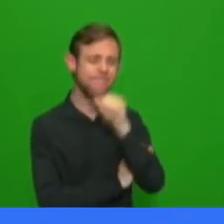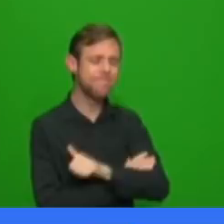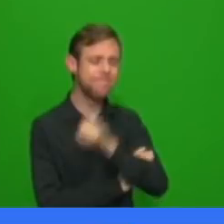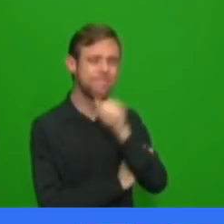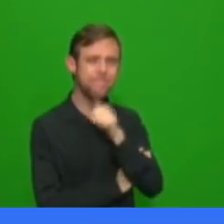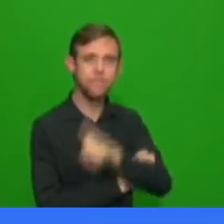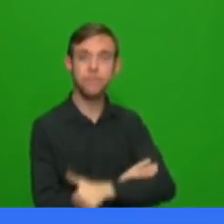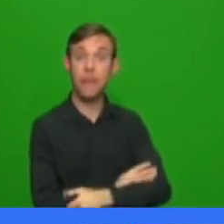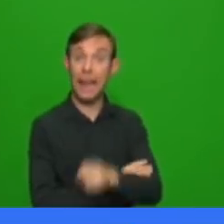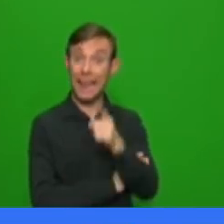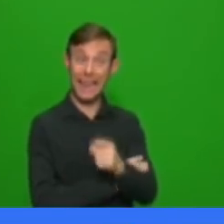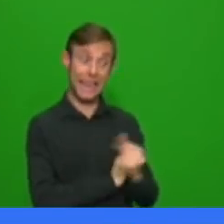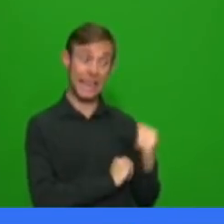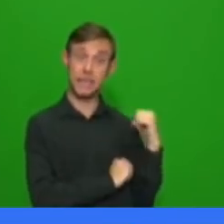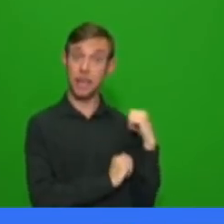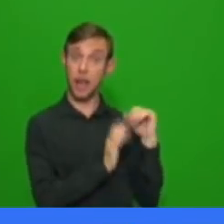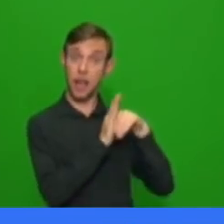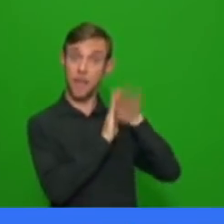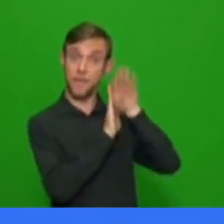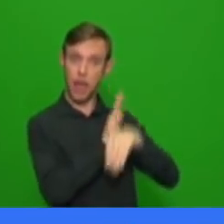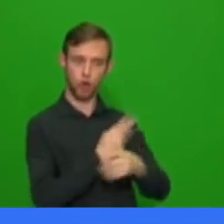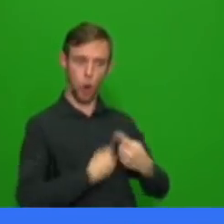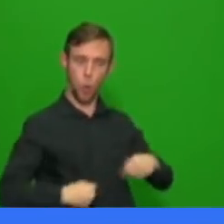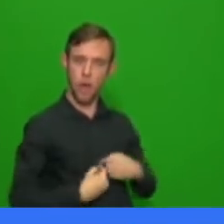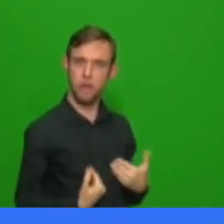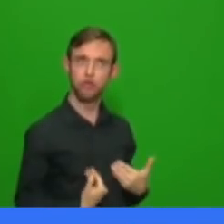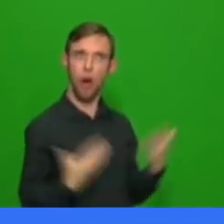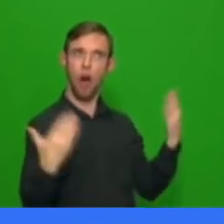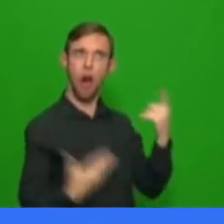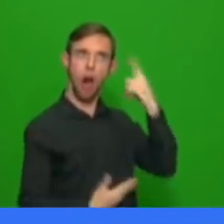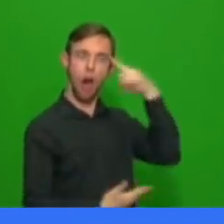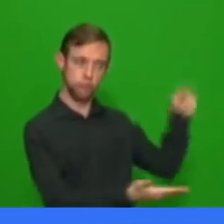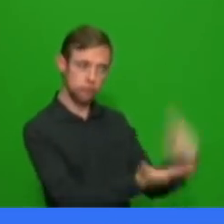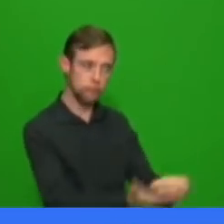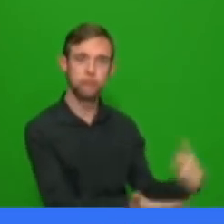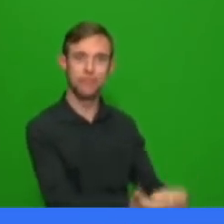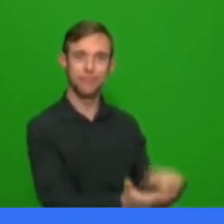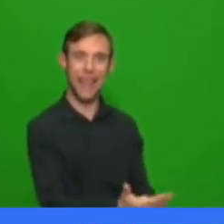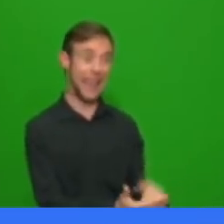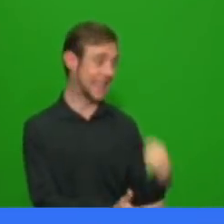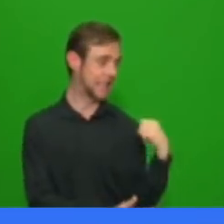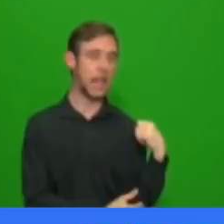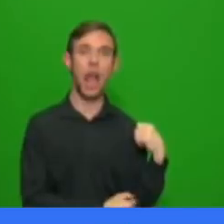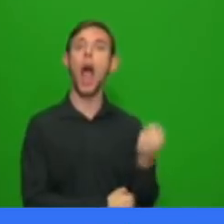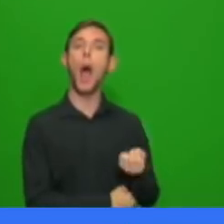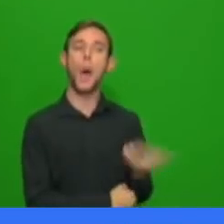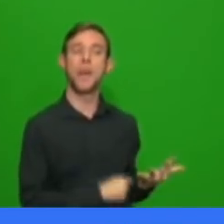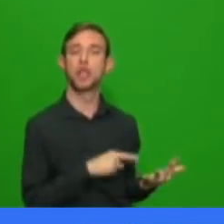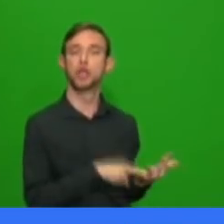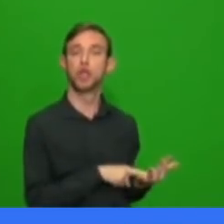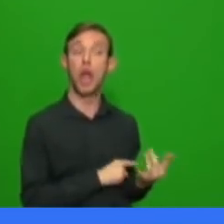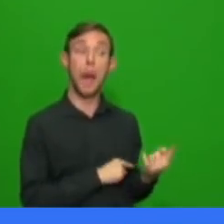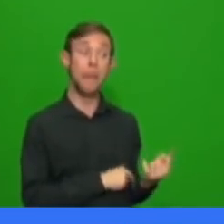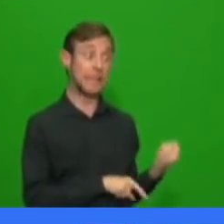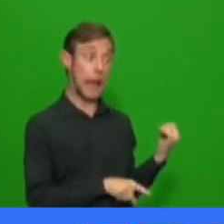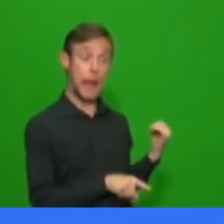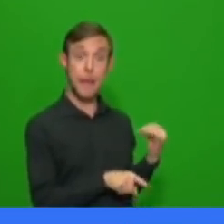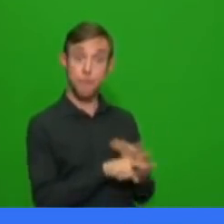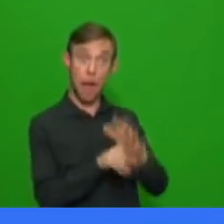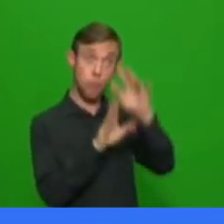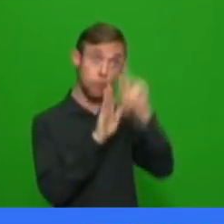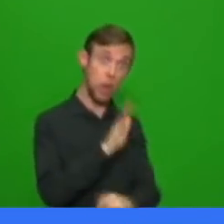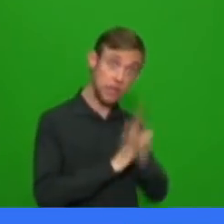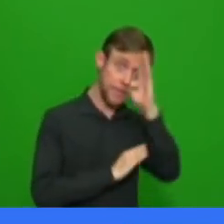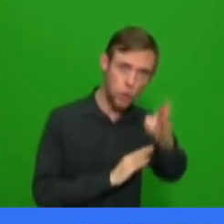point, that we have got a lower starting point, but for the purpose of policy, what matters